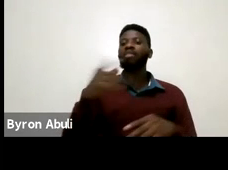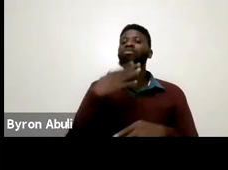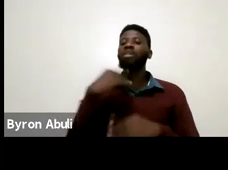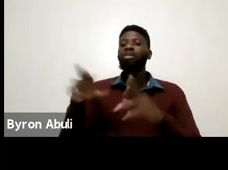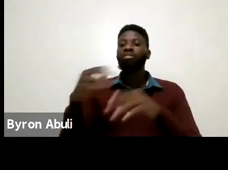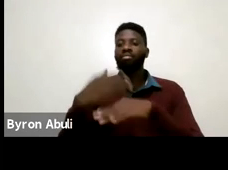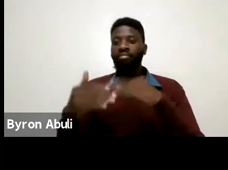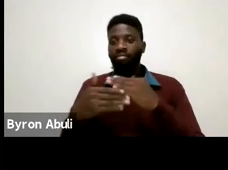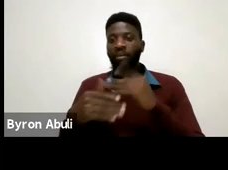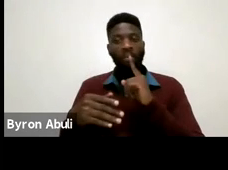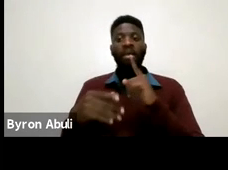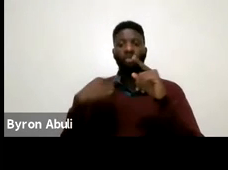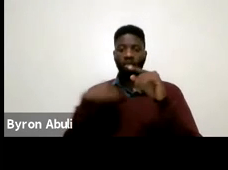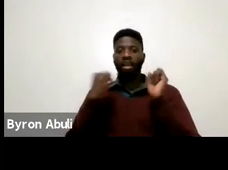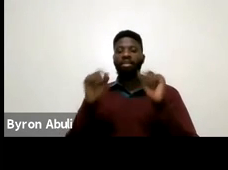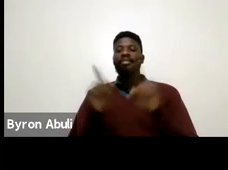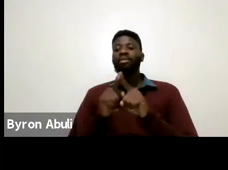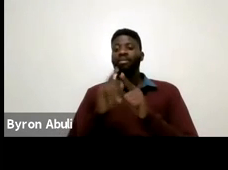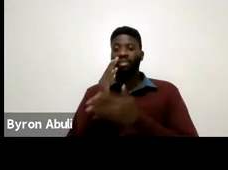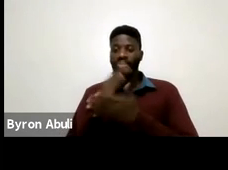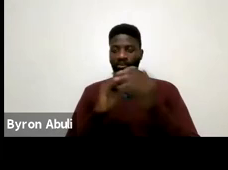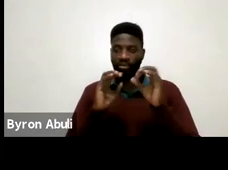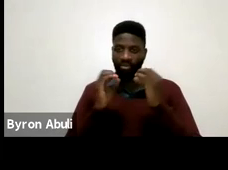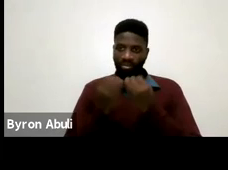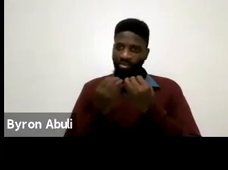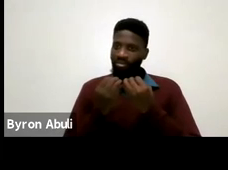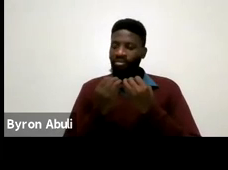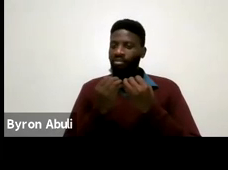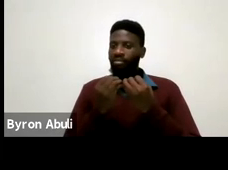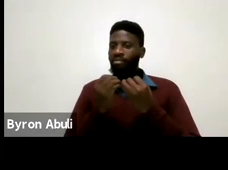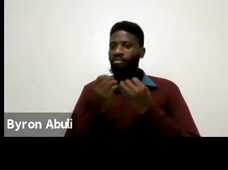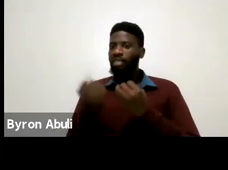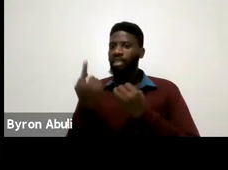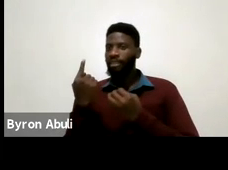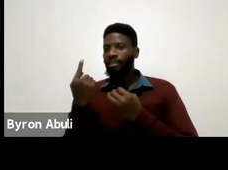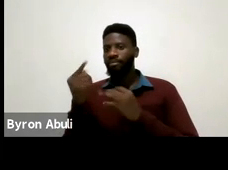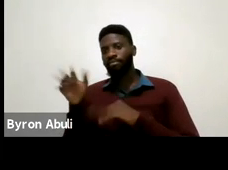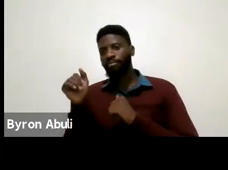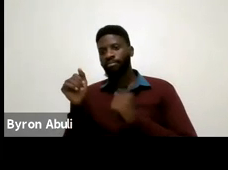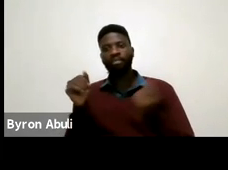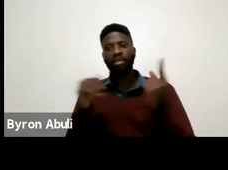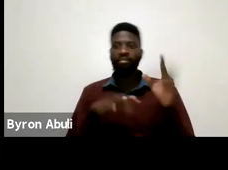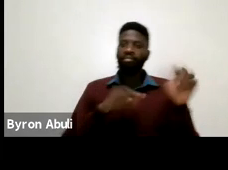Have you seen organizations like that? Sometimes you really don't understand what they're known for,